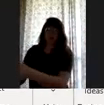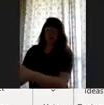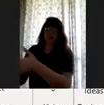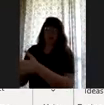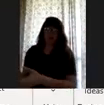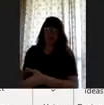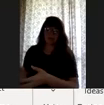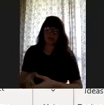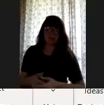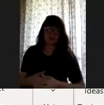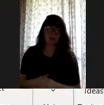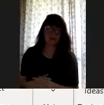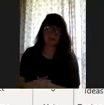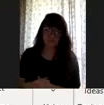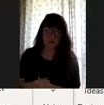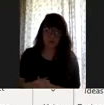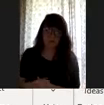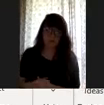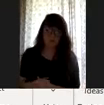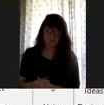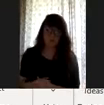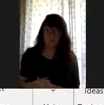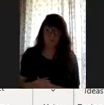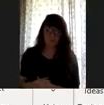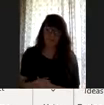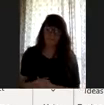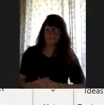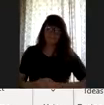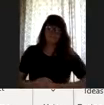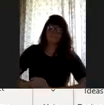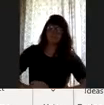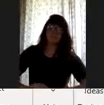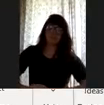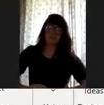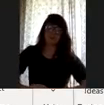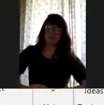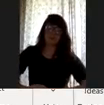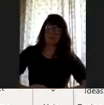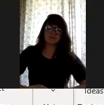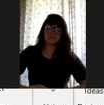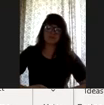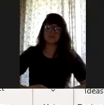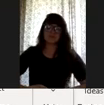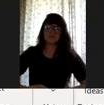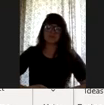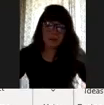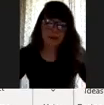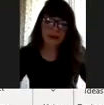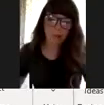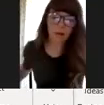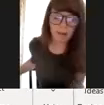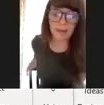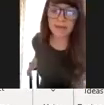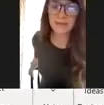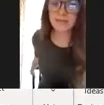we have that hope of the glory of God. Right. I mean, it says we exalt, so that's present tense. Oh, but I didn't read that